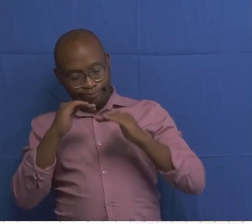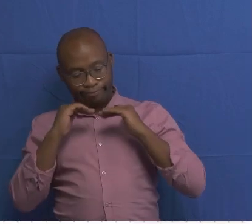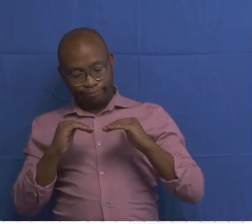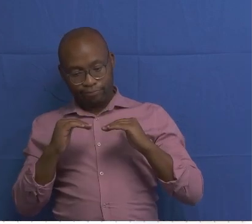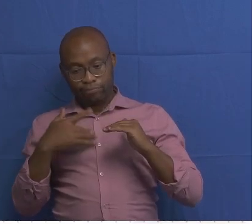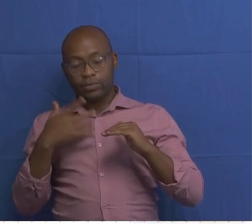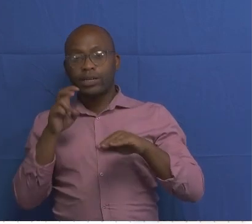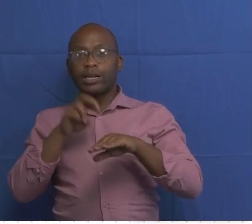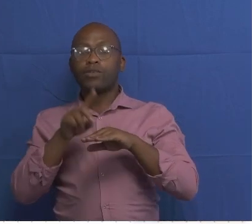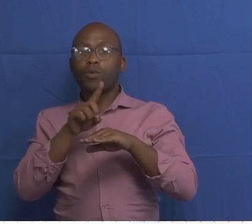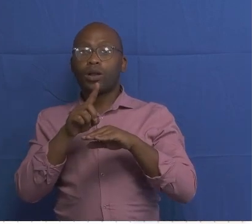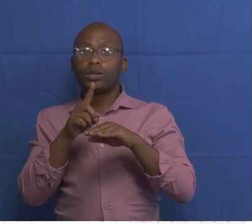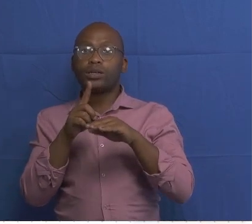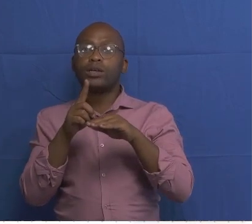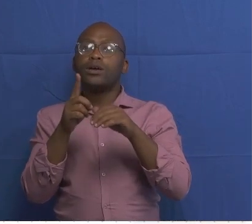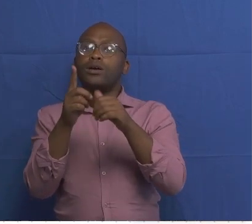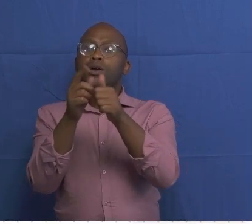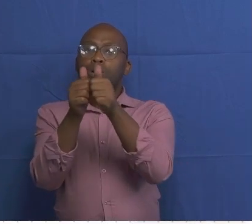homozygous